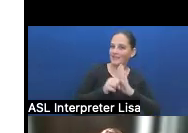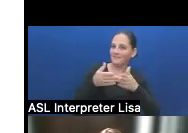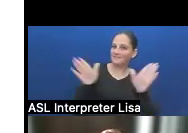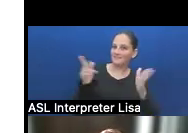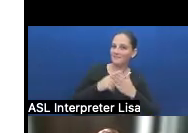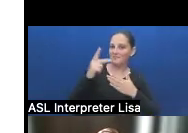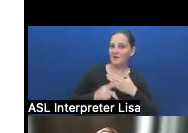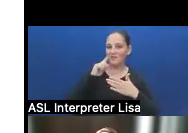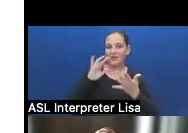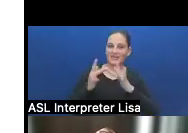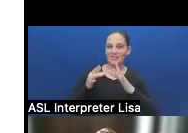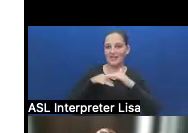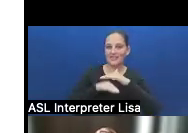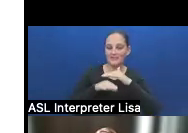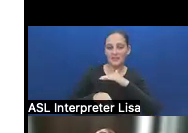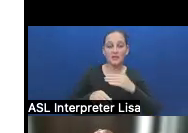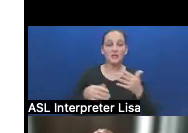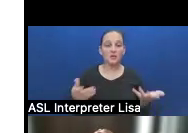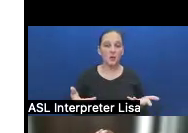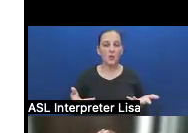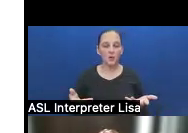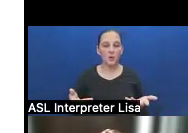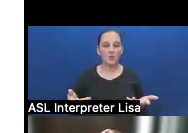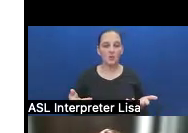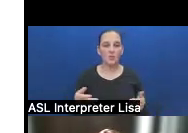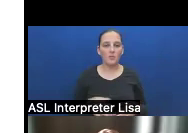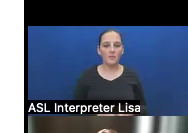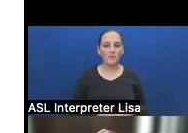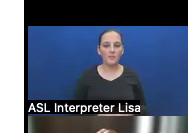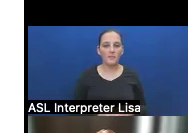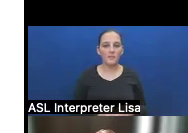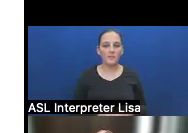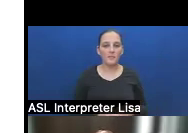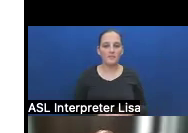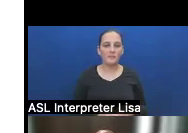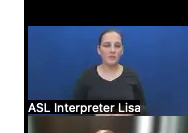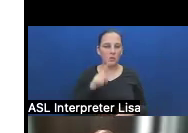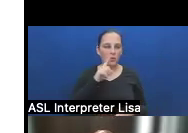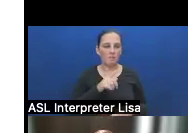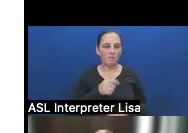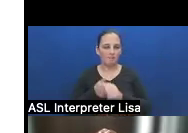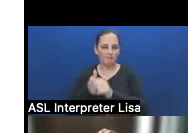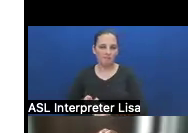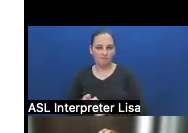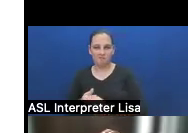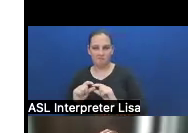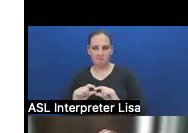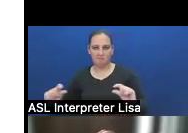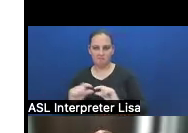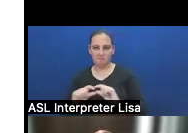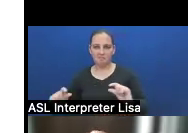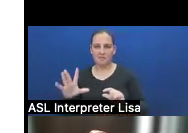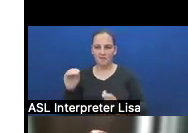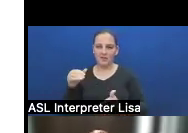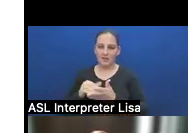digital accessibility. So it actually adds to that. Like you are then under the 50,000 or